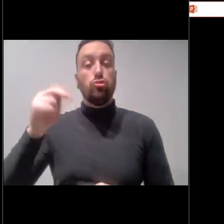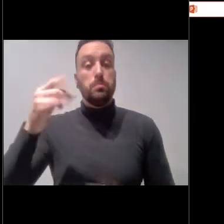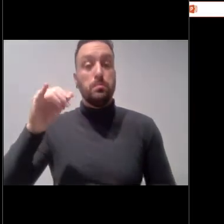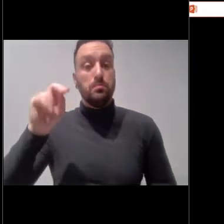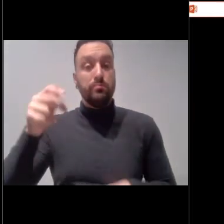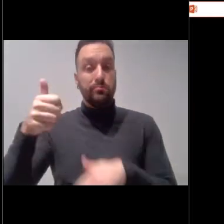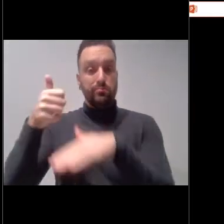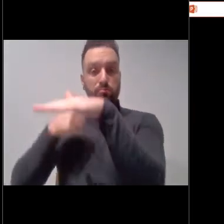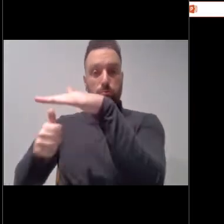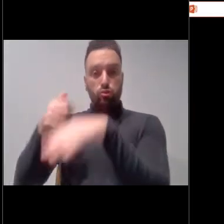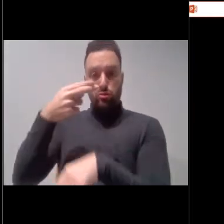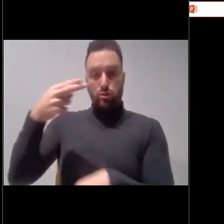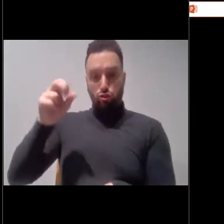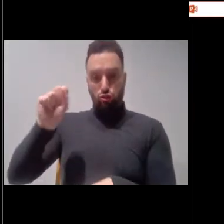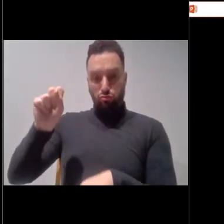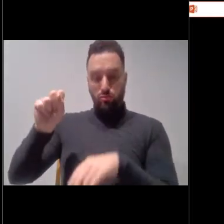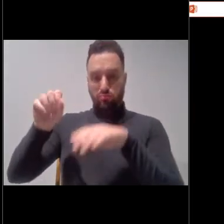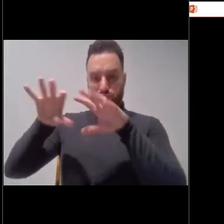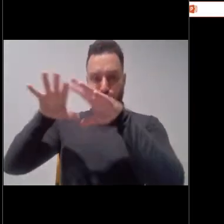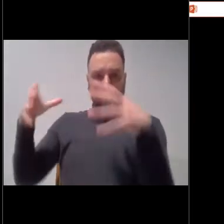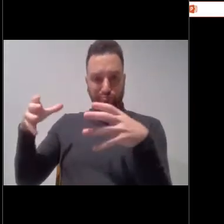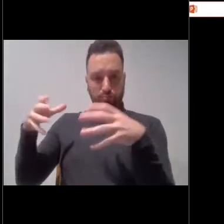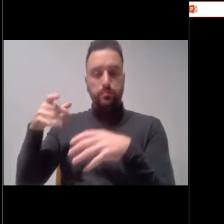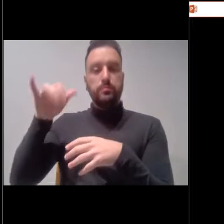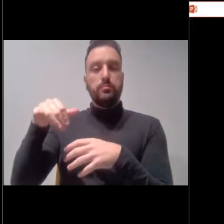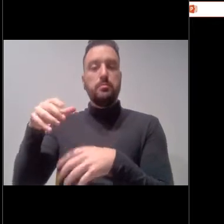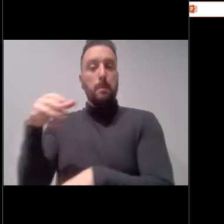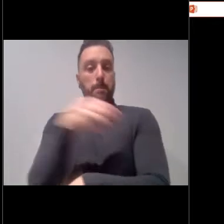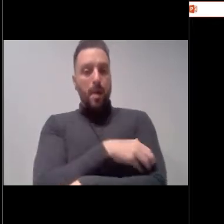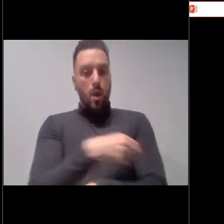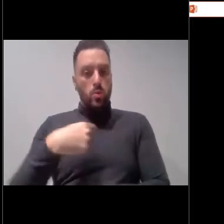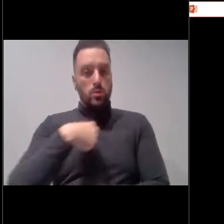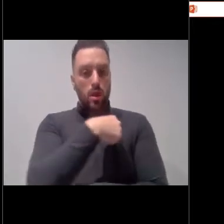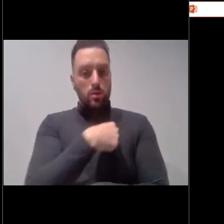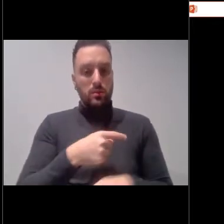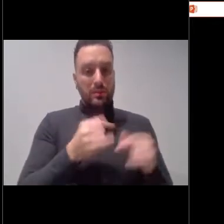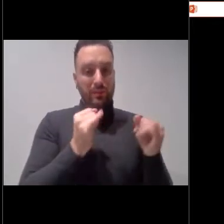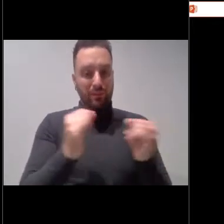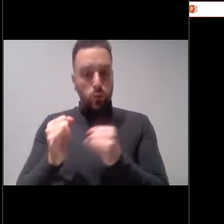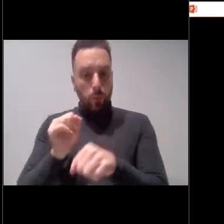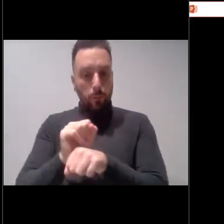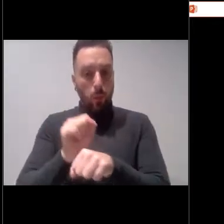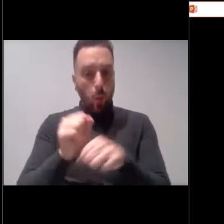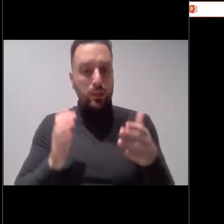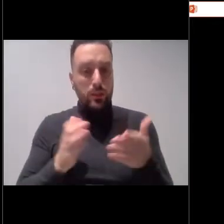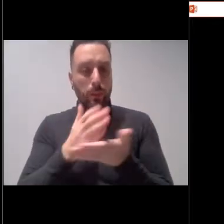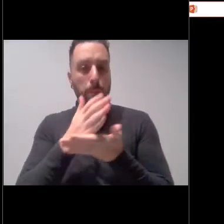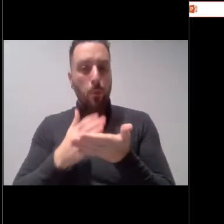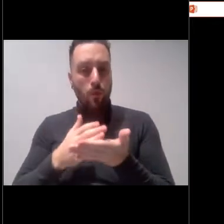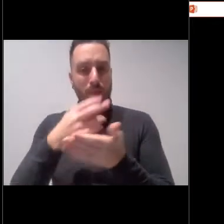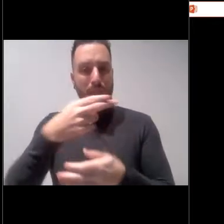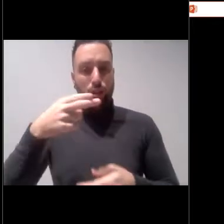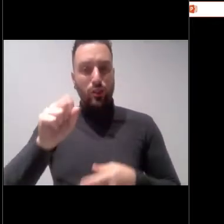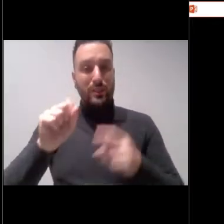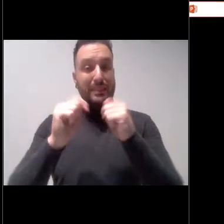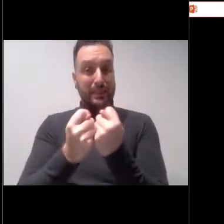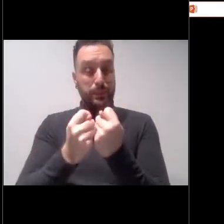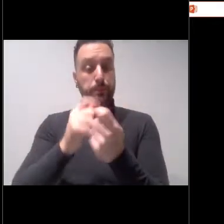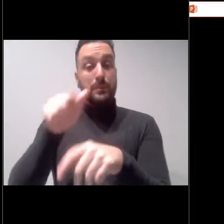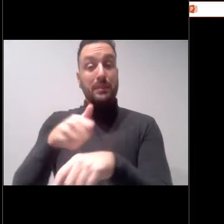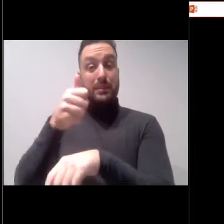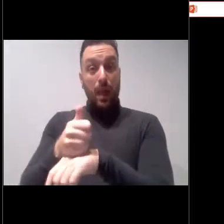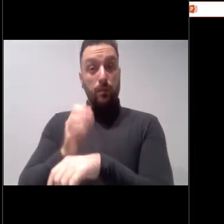HHS umbrella empowers us as individual employees as part of the HHS team to establish our